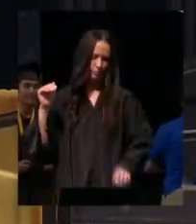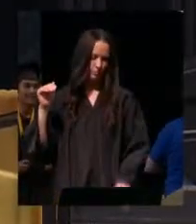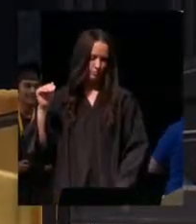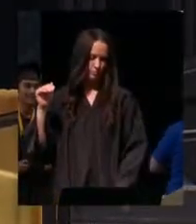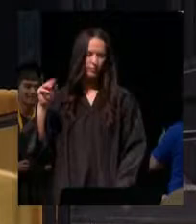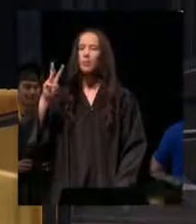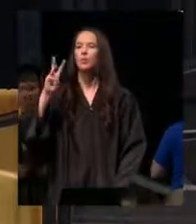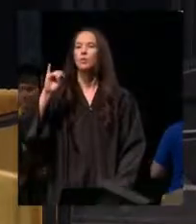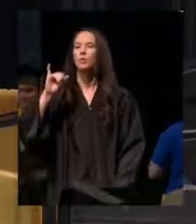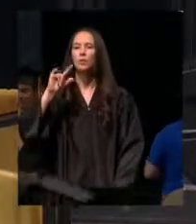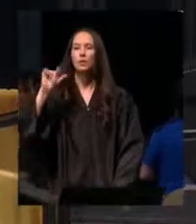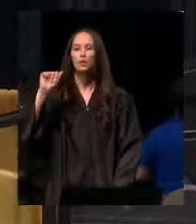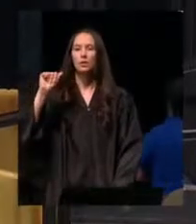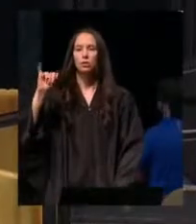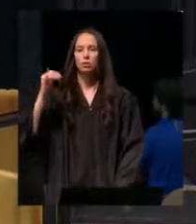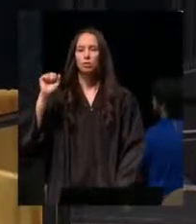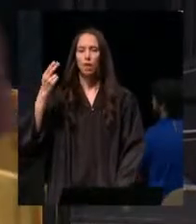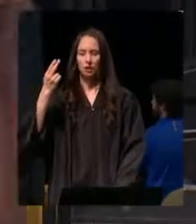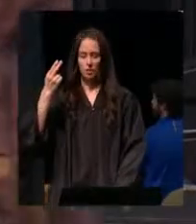Willa Ja.